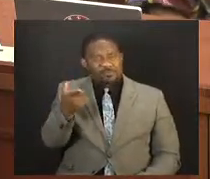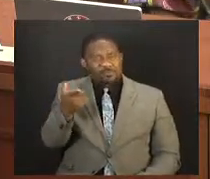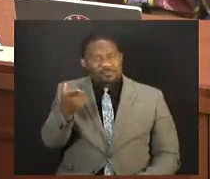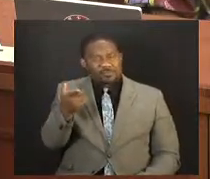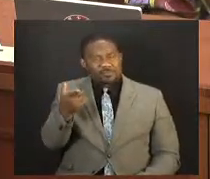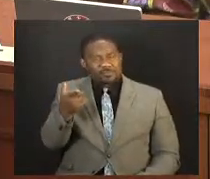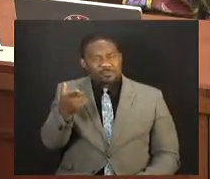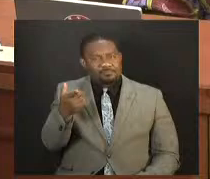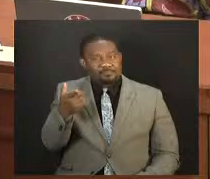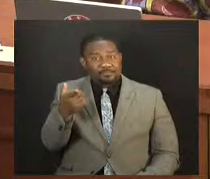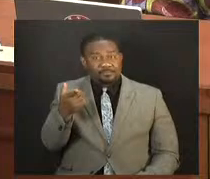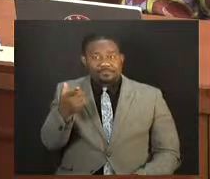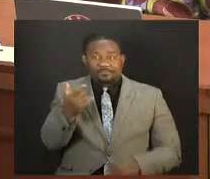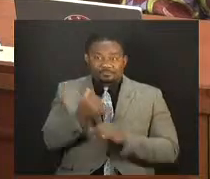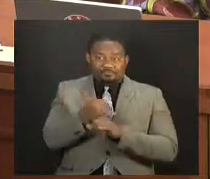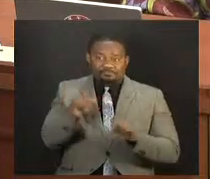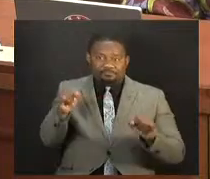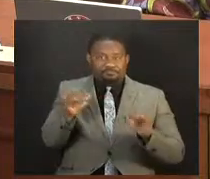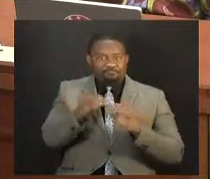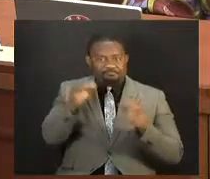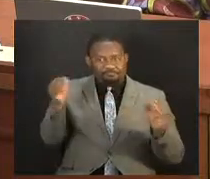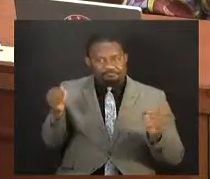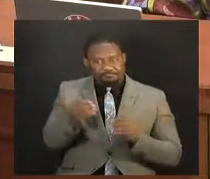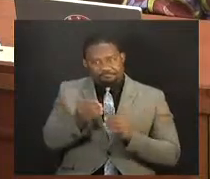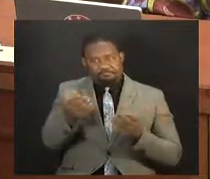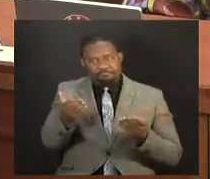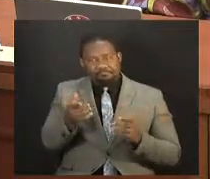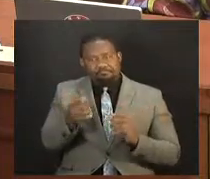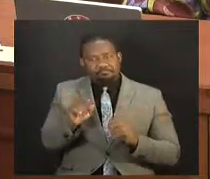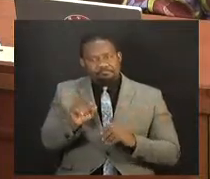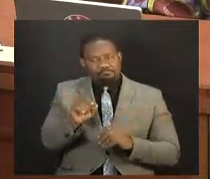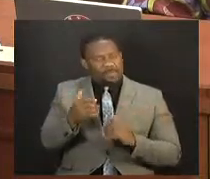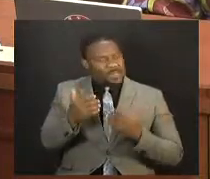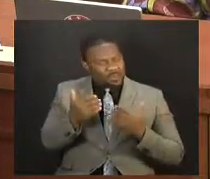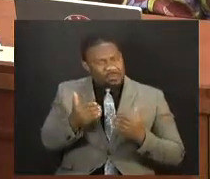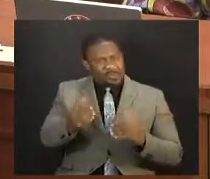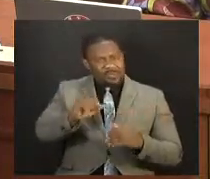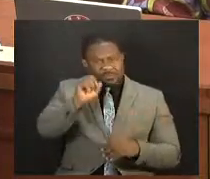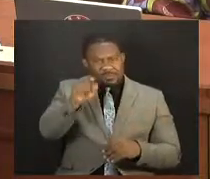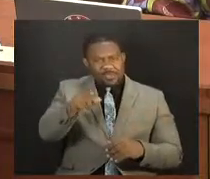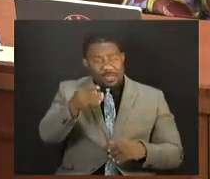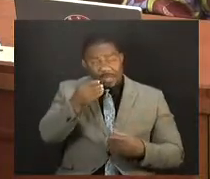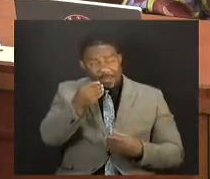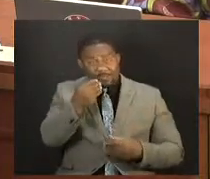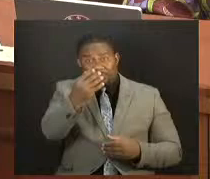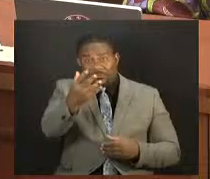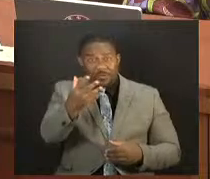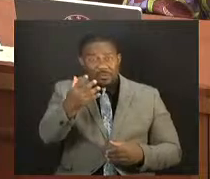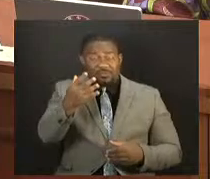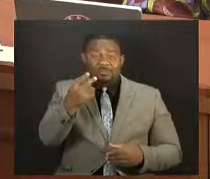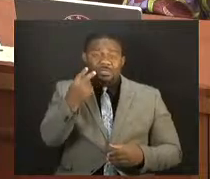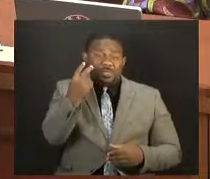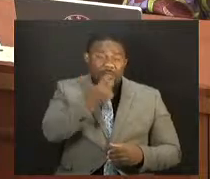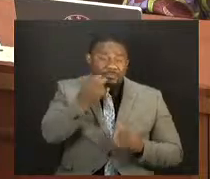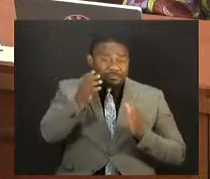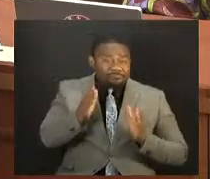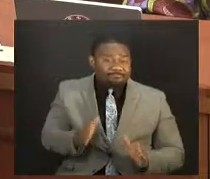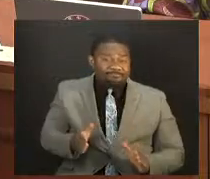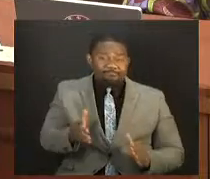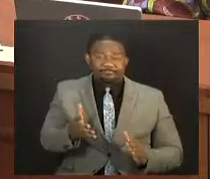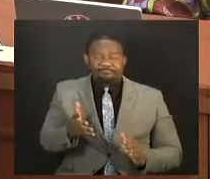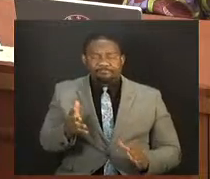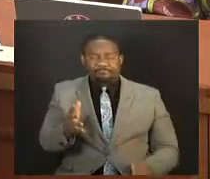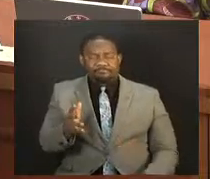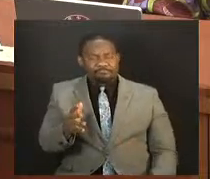ask them questions. And I gave the Speaker notice. The Speaker said, okay, go